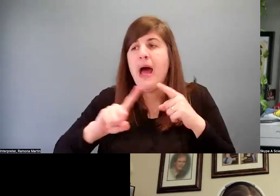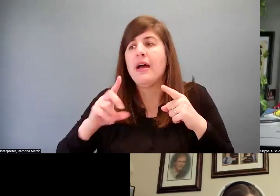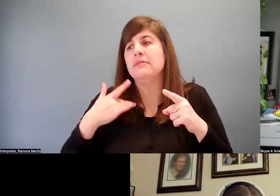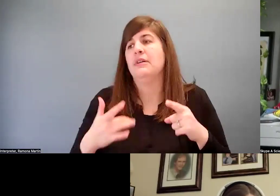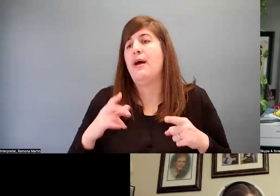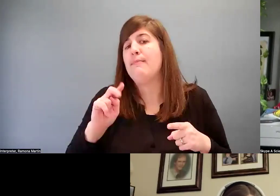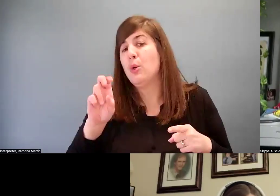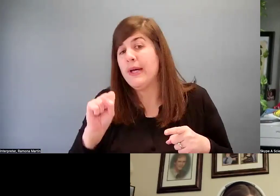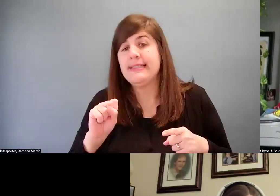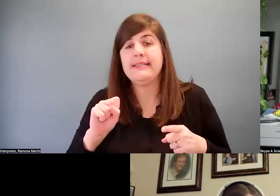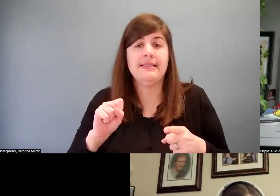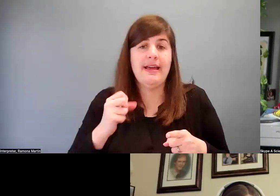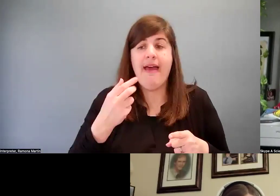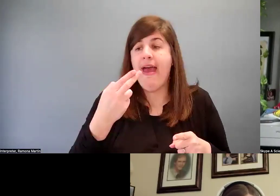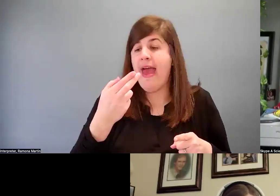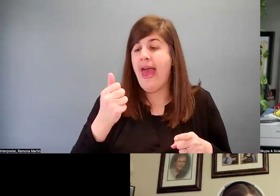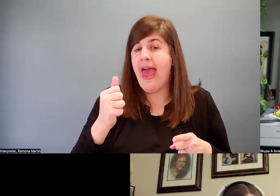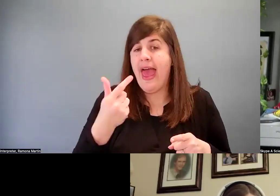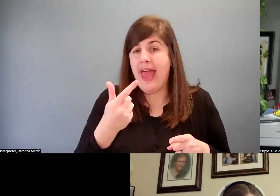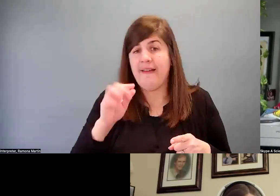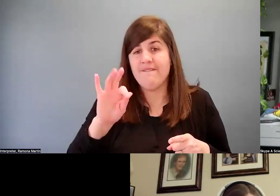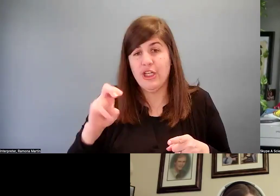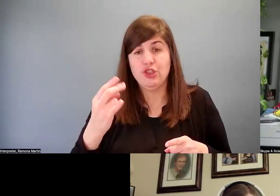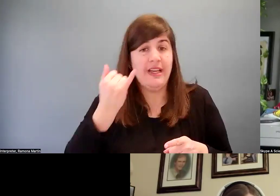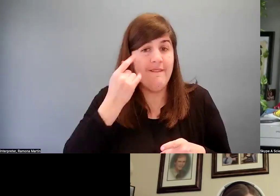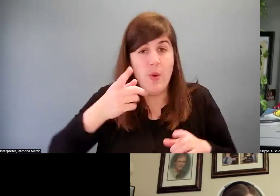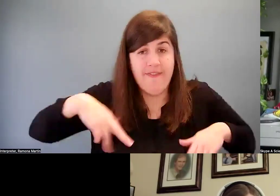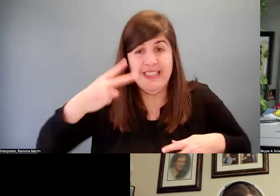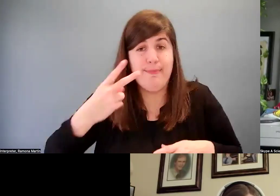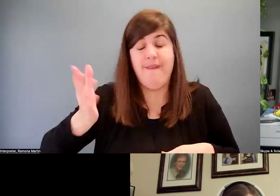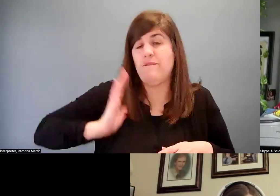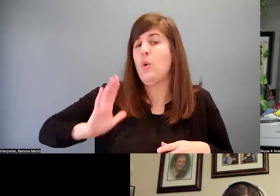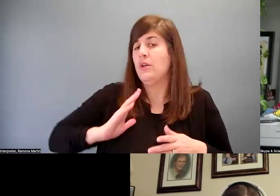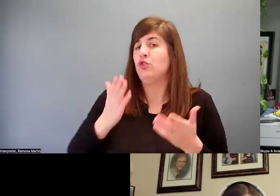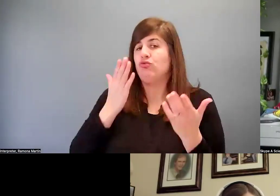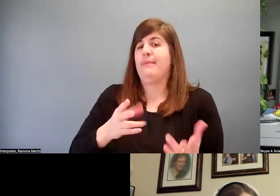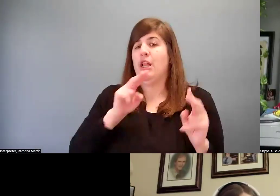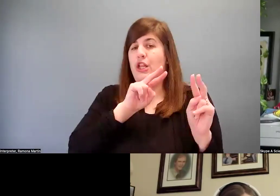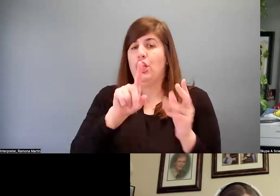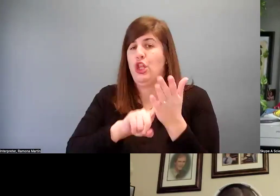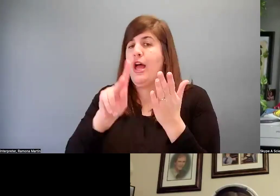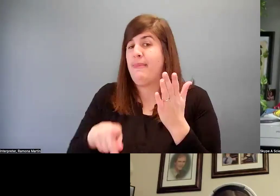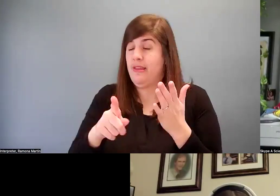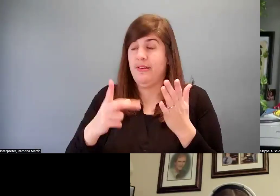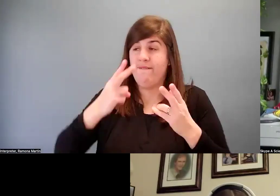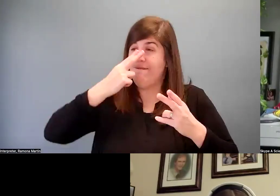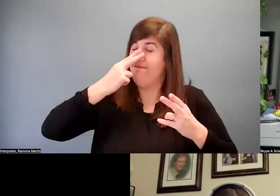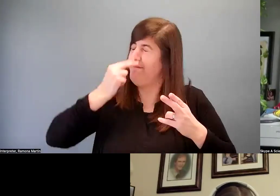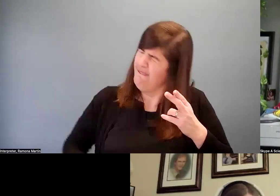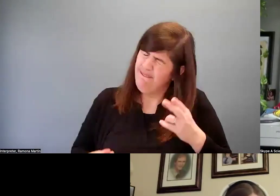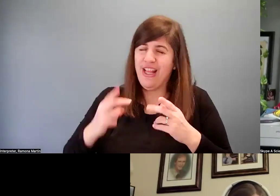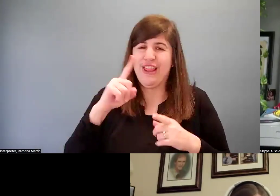the mucus that like hagfish create, hagfish, if you've never seen one before, highly recommend looking those up. They're goofy. Well, it